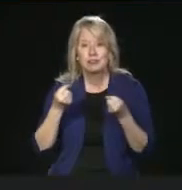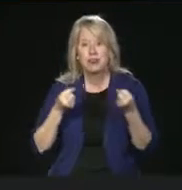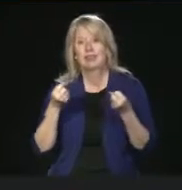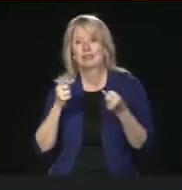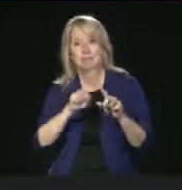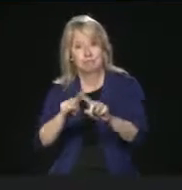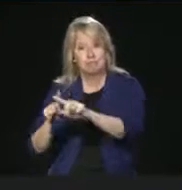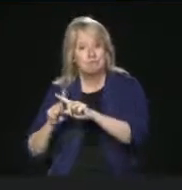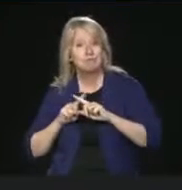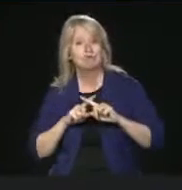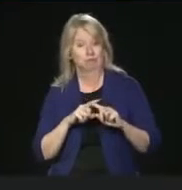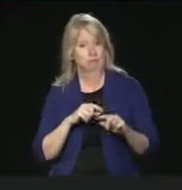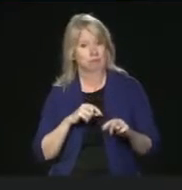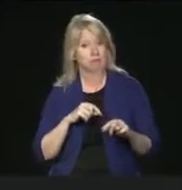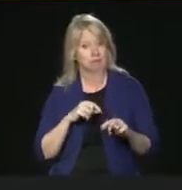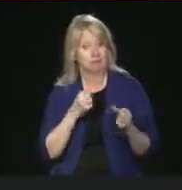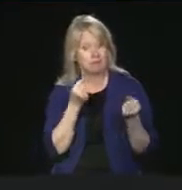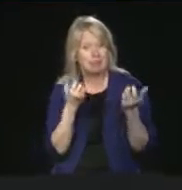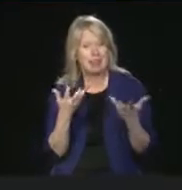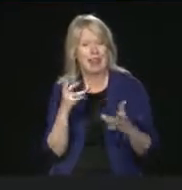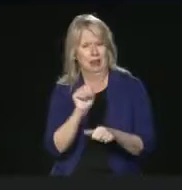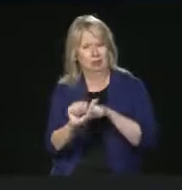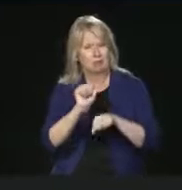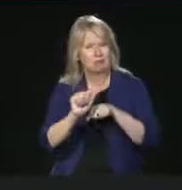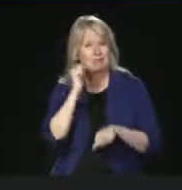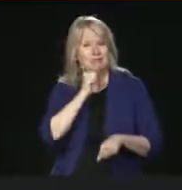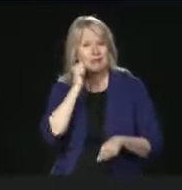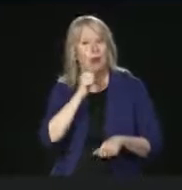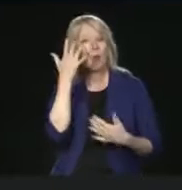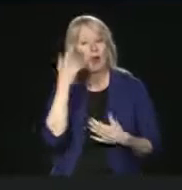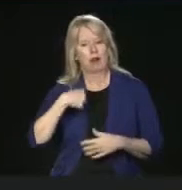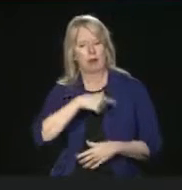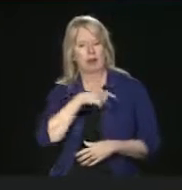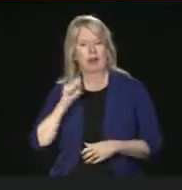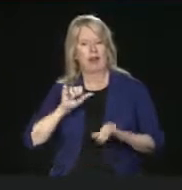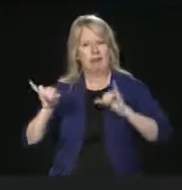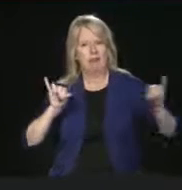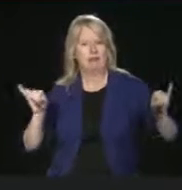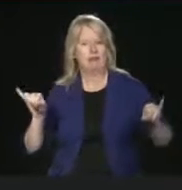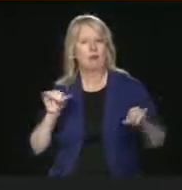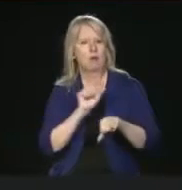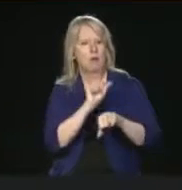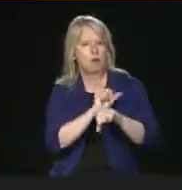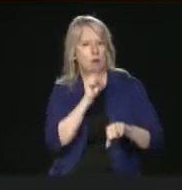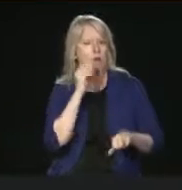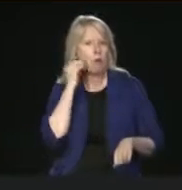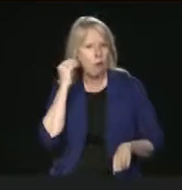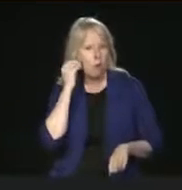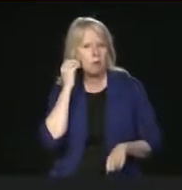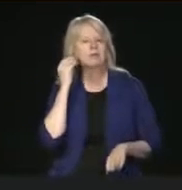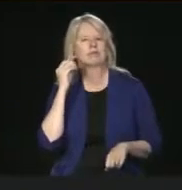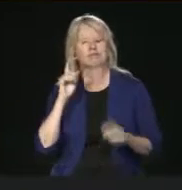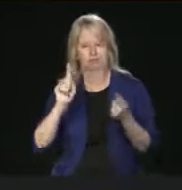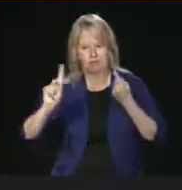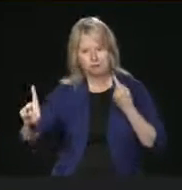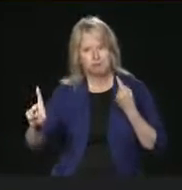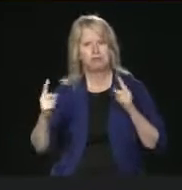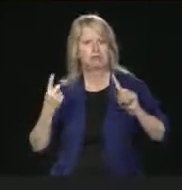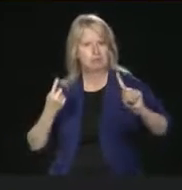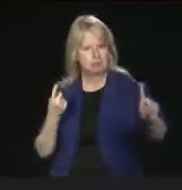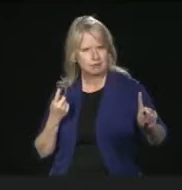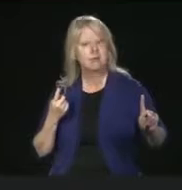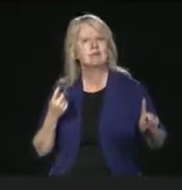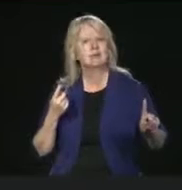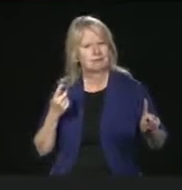working every day so we can work from home and practice social distancing. Thank you for being there